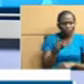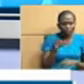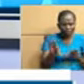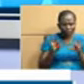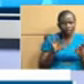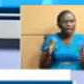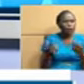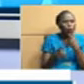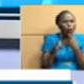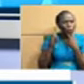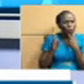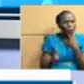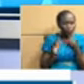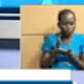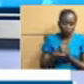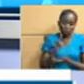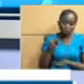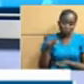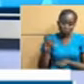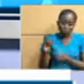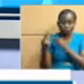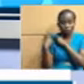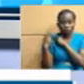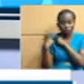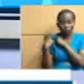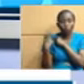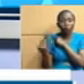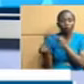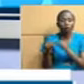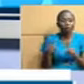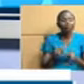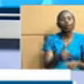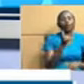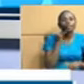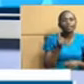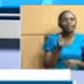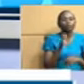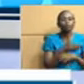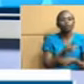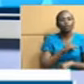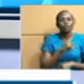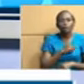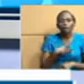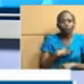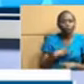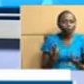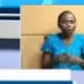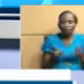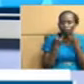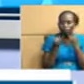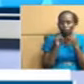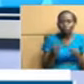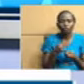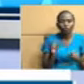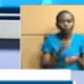identified? Right. It's an NGO that was implementing this, and you're calling the Ministry of Gender, Labour and Social Development, and you can't even find information. Well, so